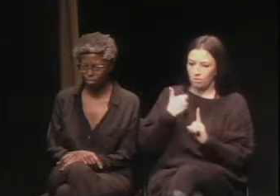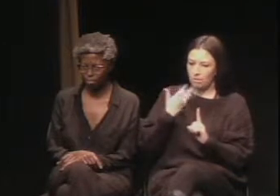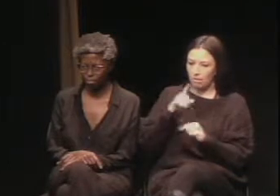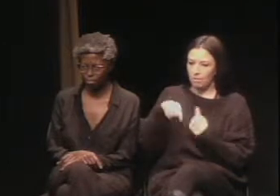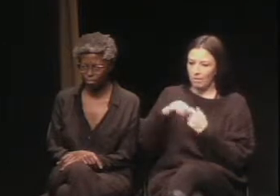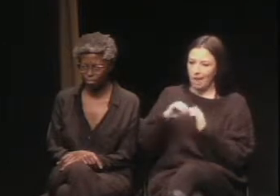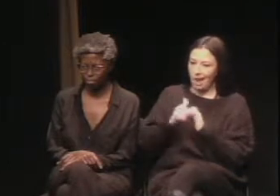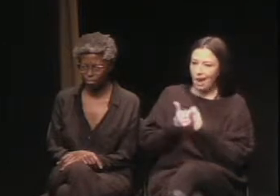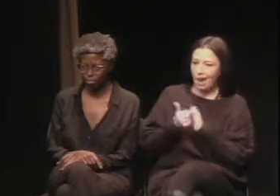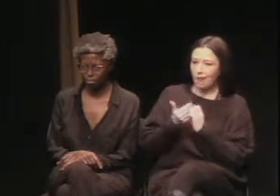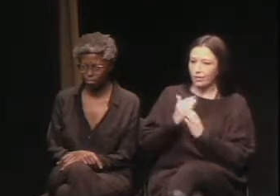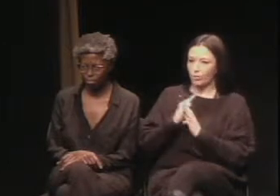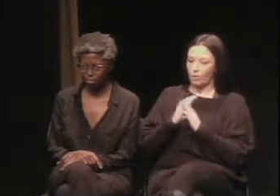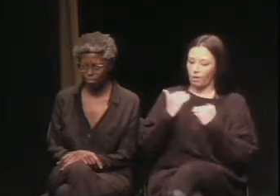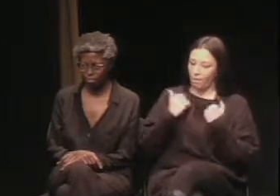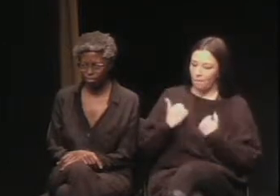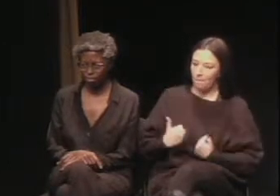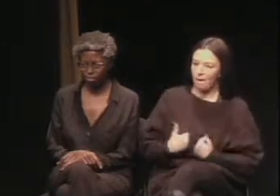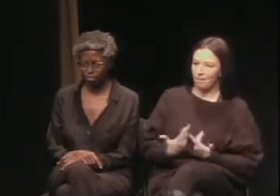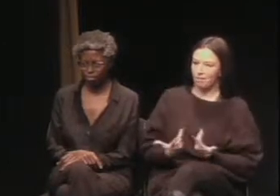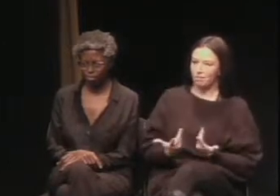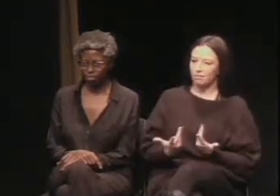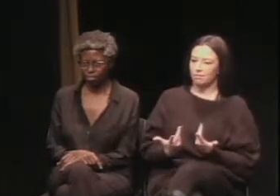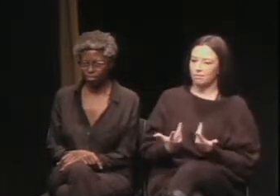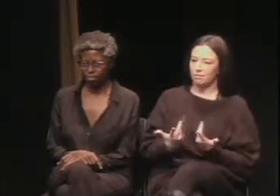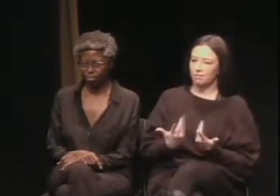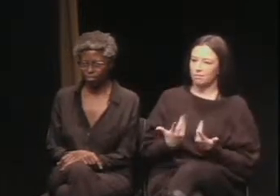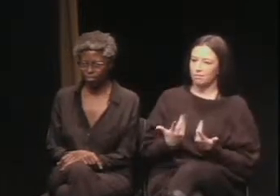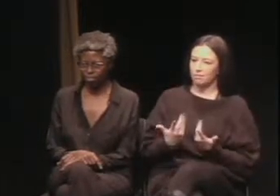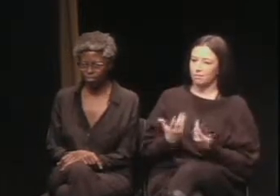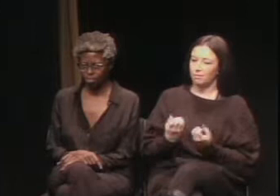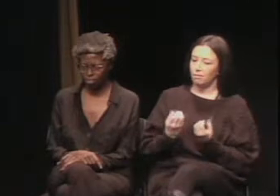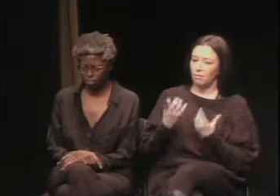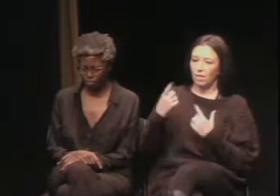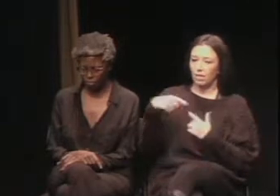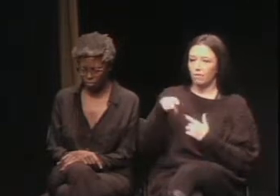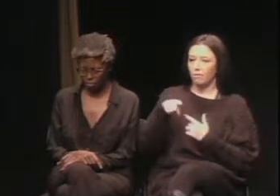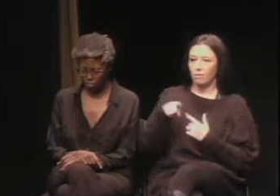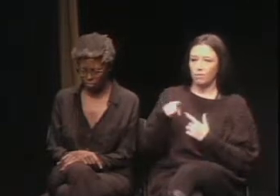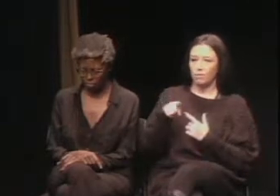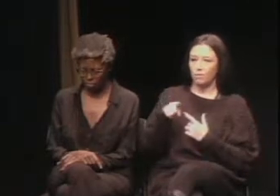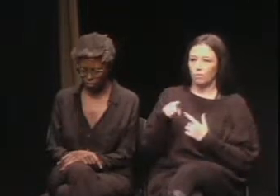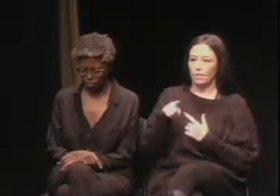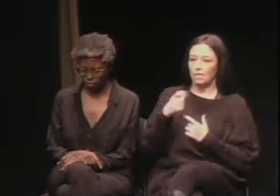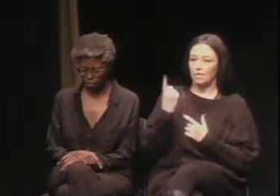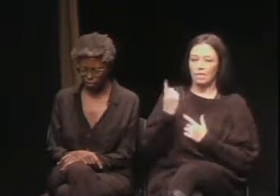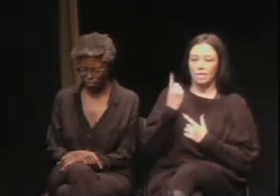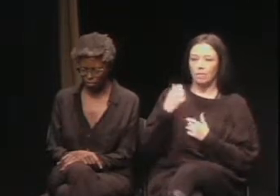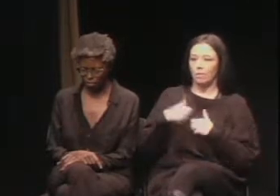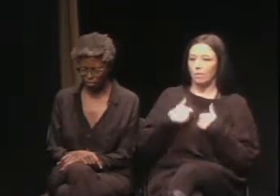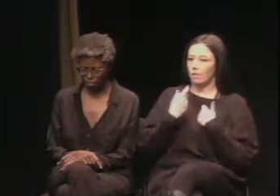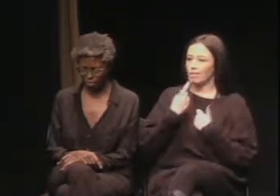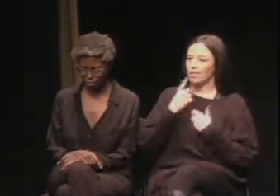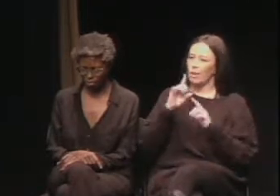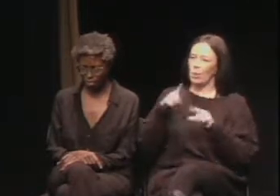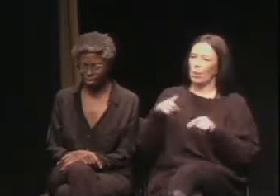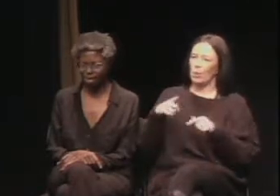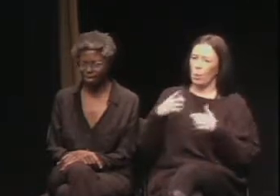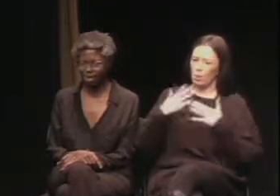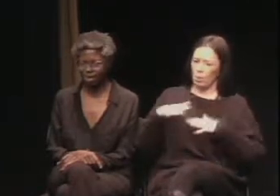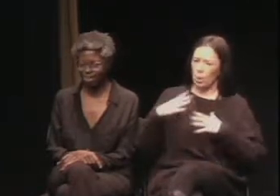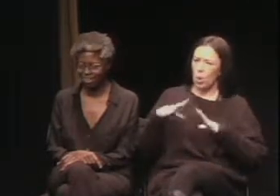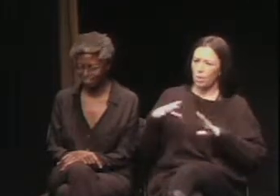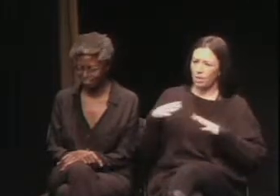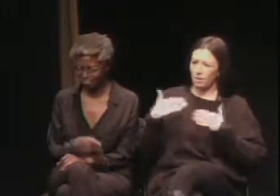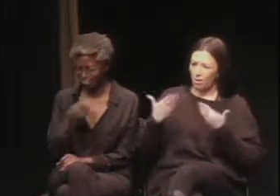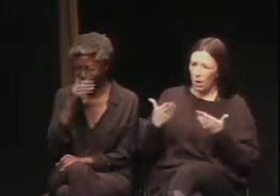about how we have to protect our bodies. Yeah. Like those of us, I'm sure many of you had somebody in your life say, go put some clothes on